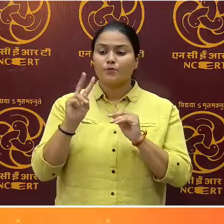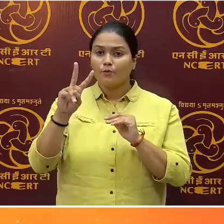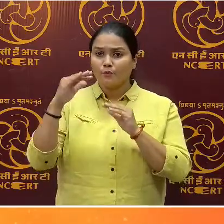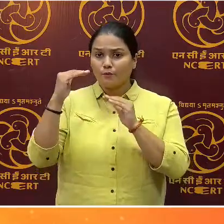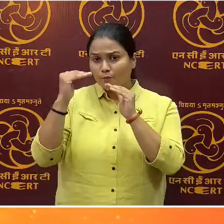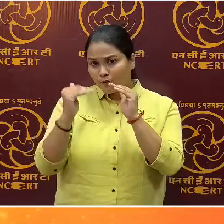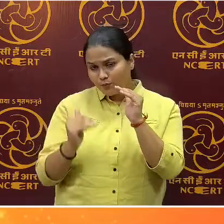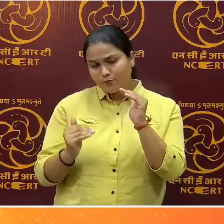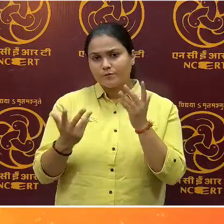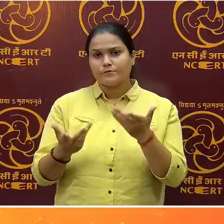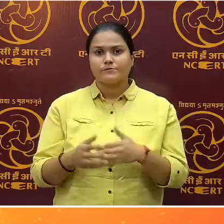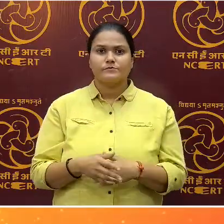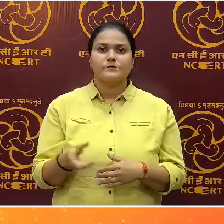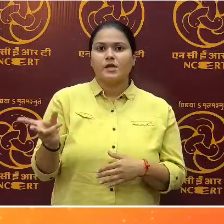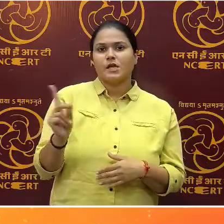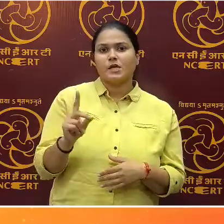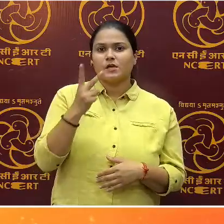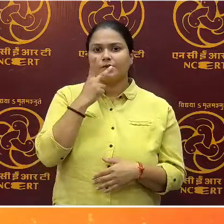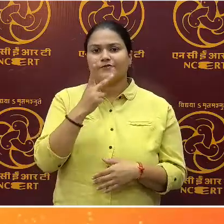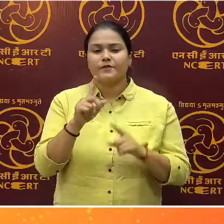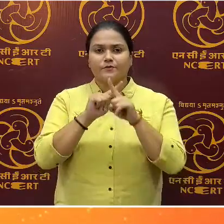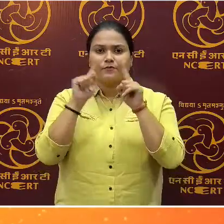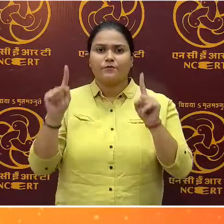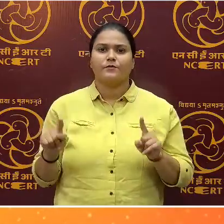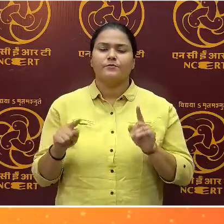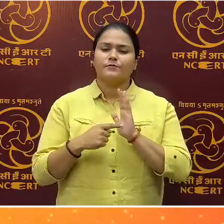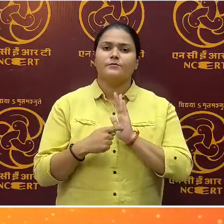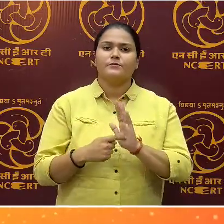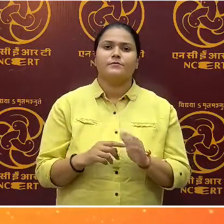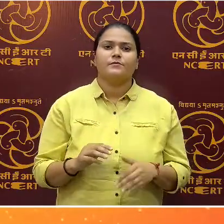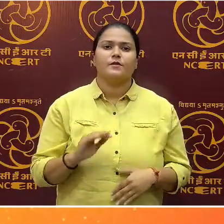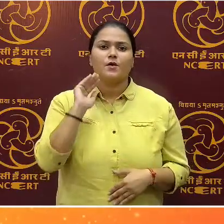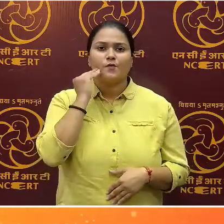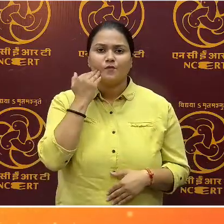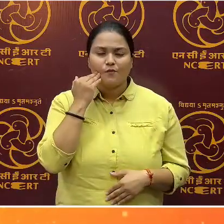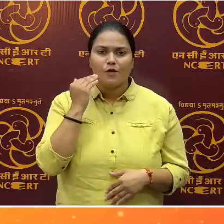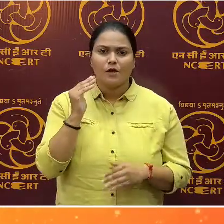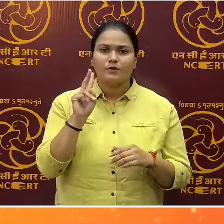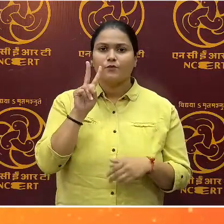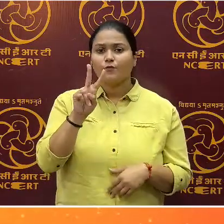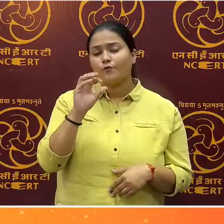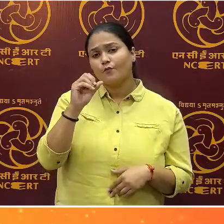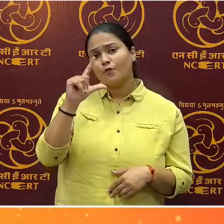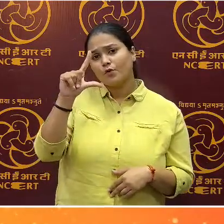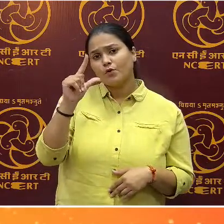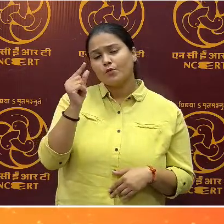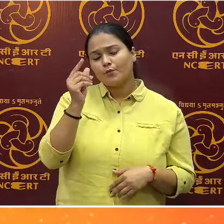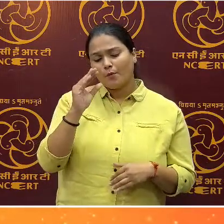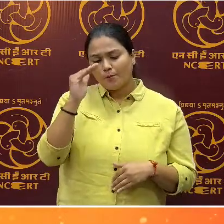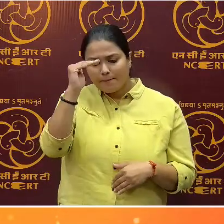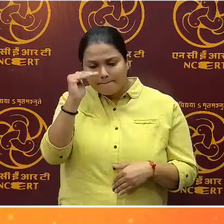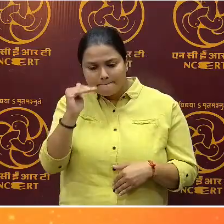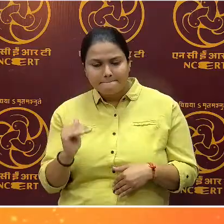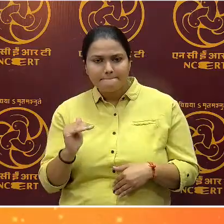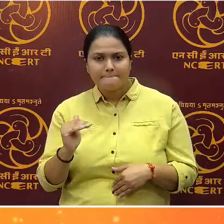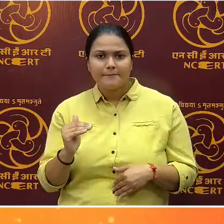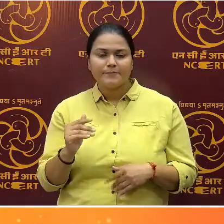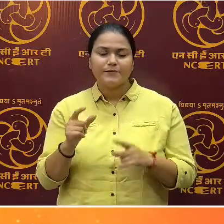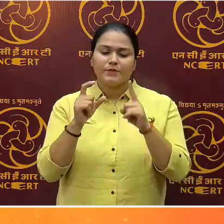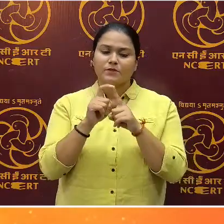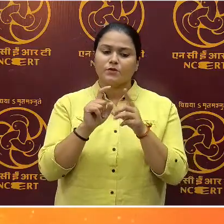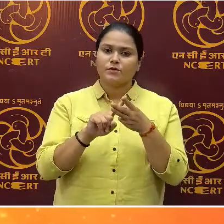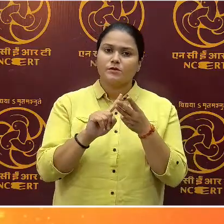back to the formula again, right? Now, when volume is decreasing, what will happen to the